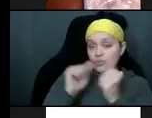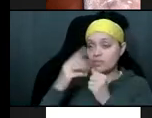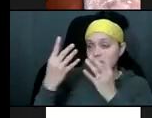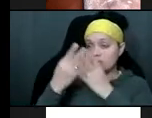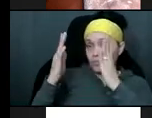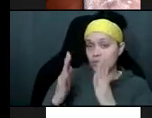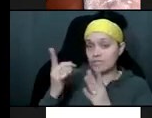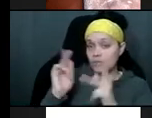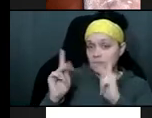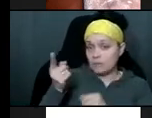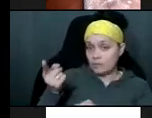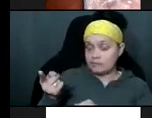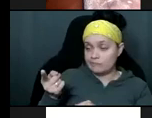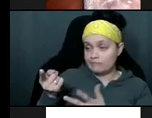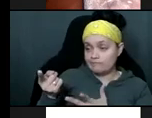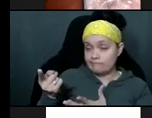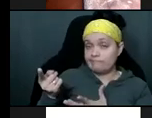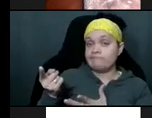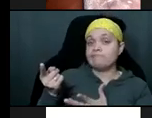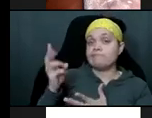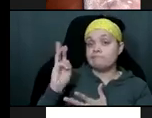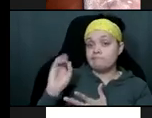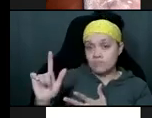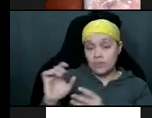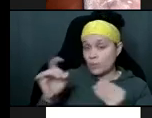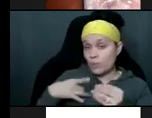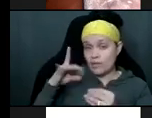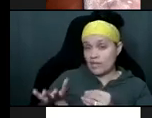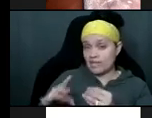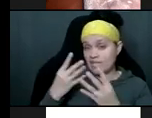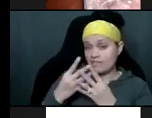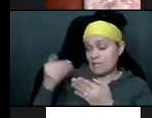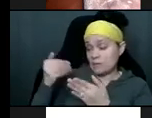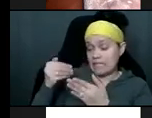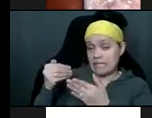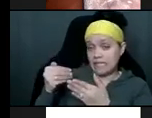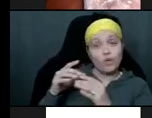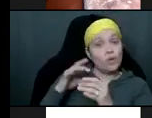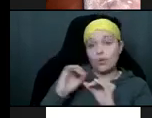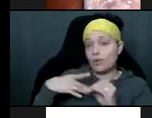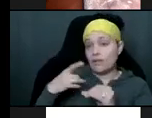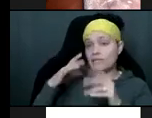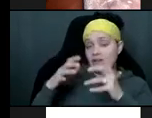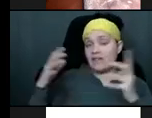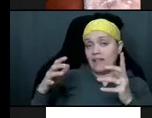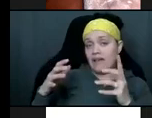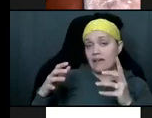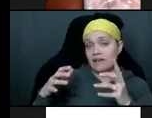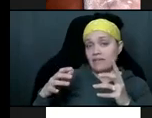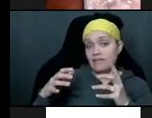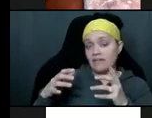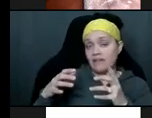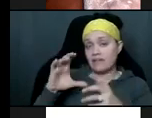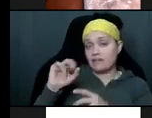people? Well, no one likes to have jails nearby. No one likes to have a lot of convicts